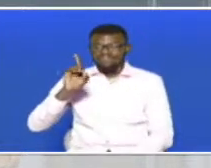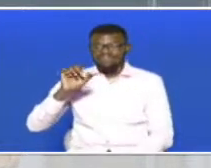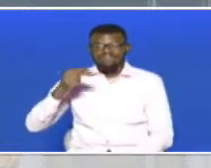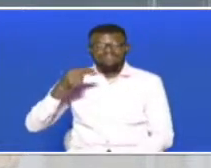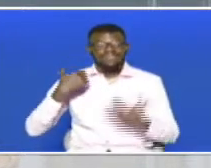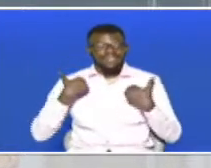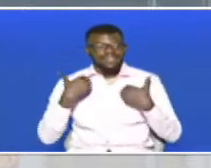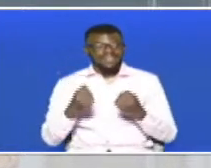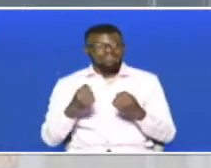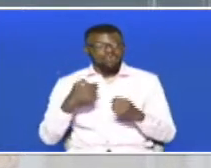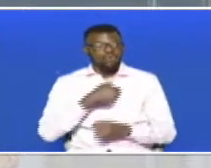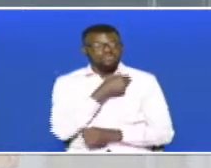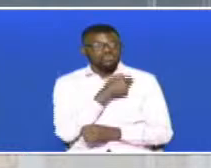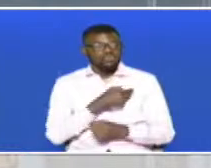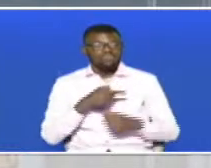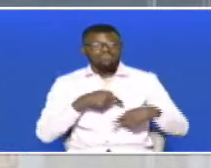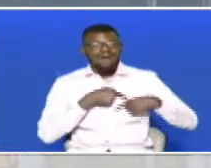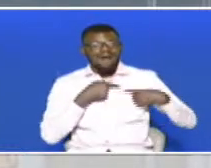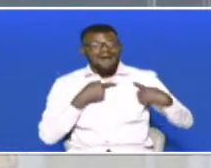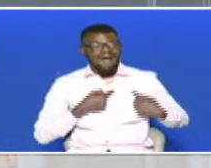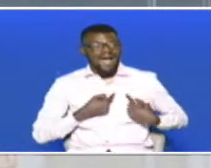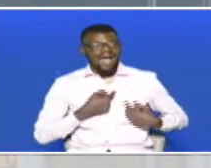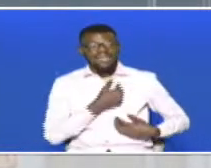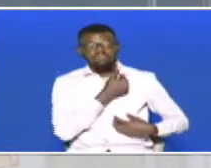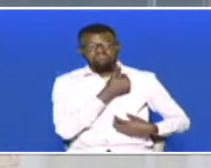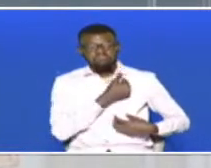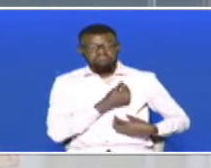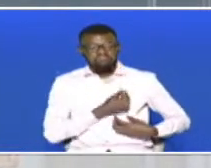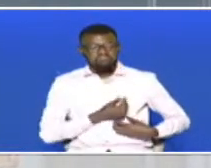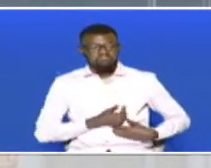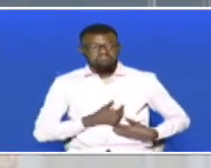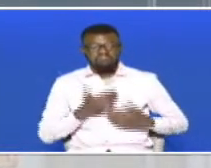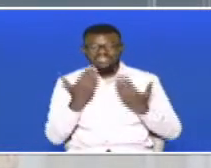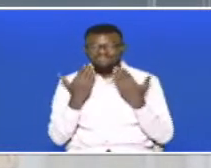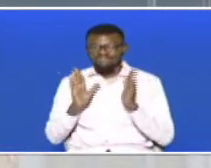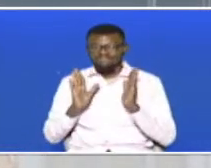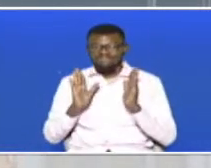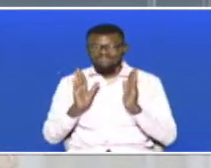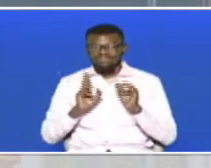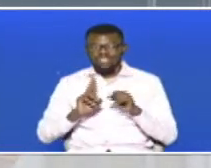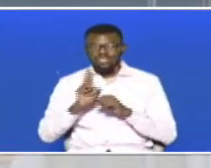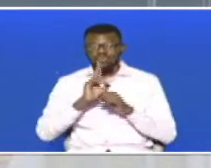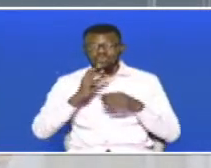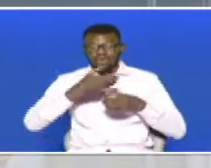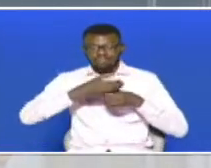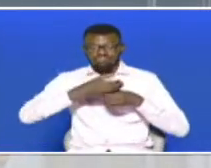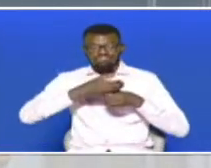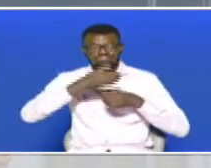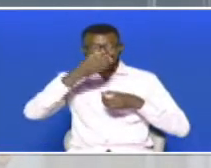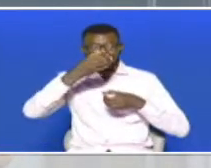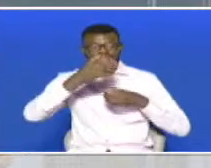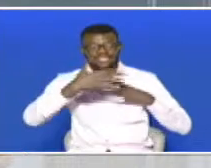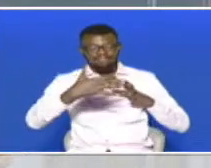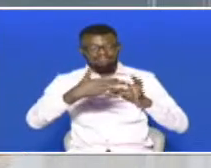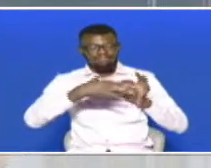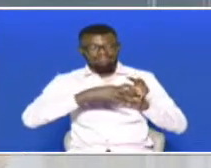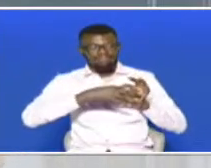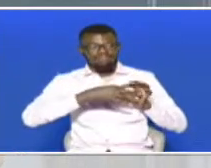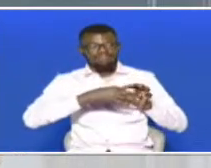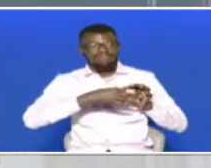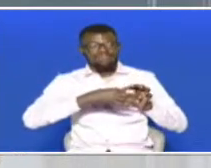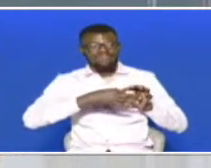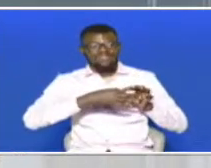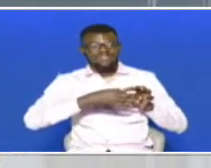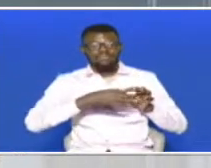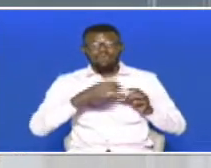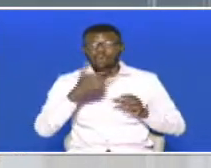rare heart surgery known as a transcatheter aortic valve implantation, or a Tavi, on